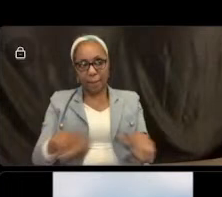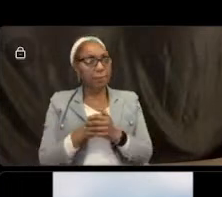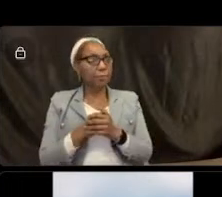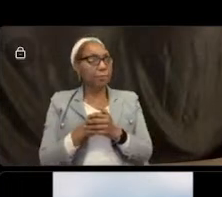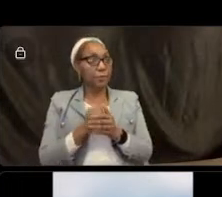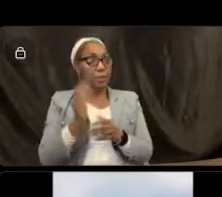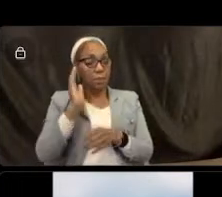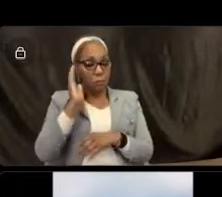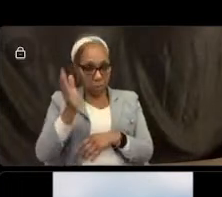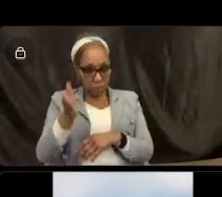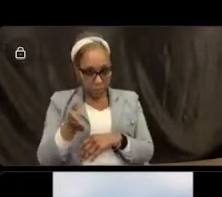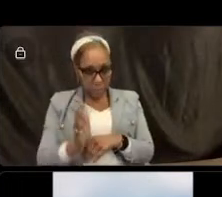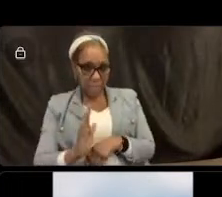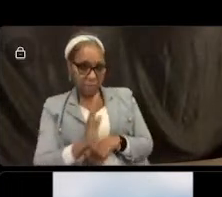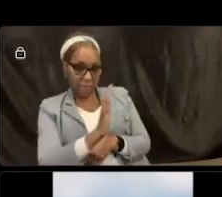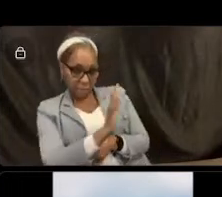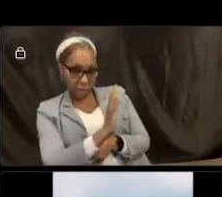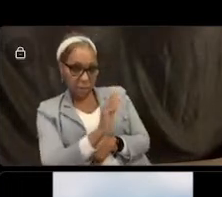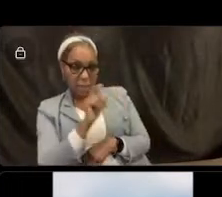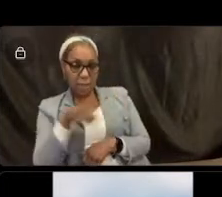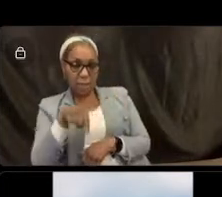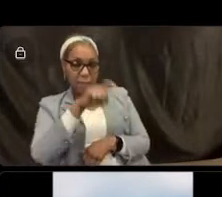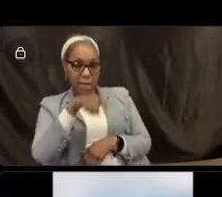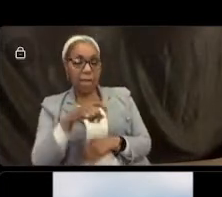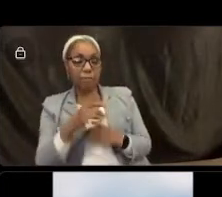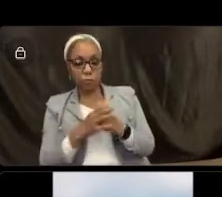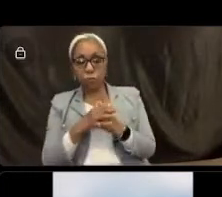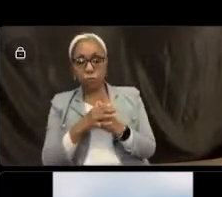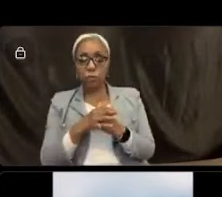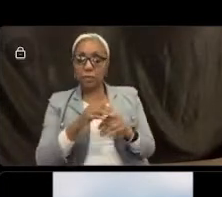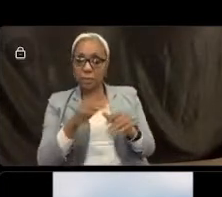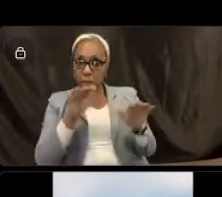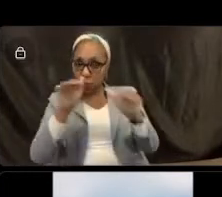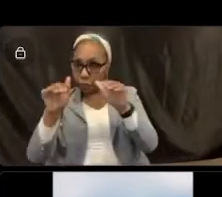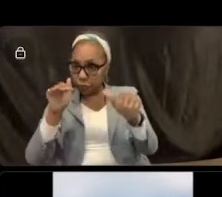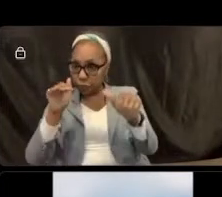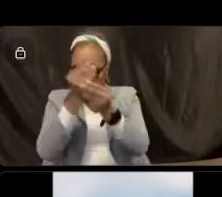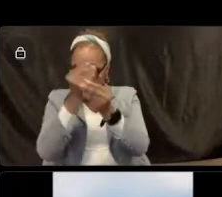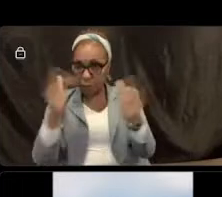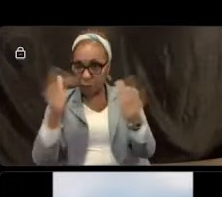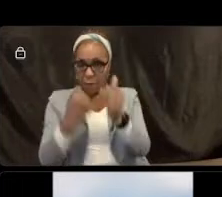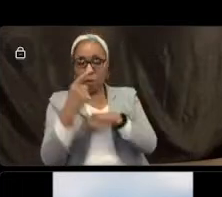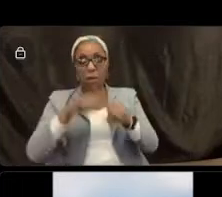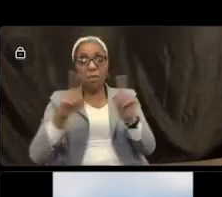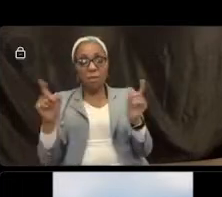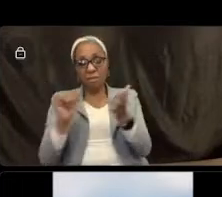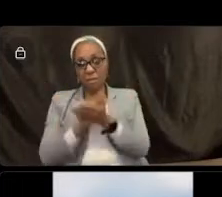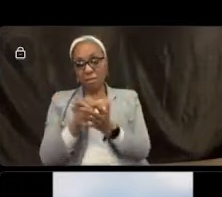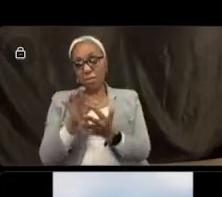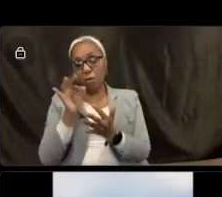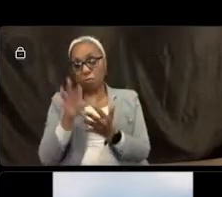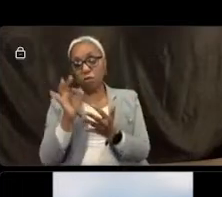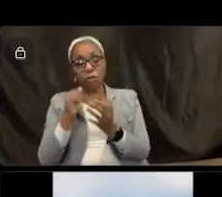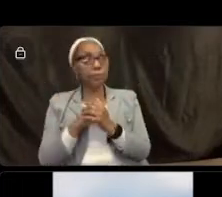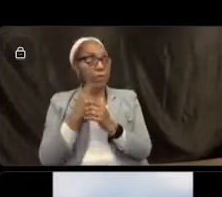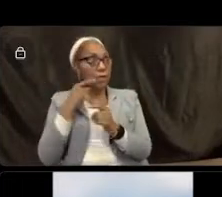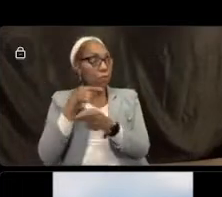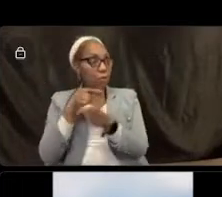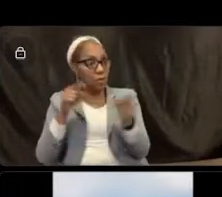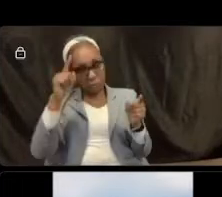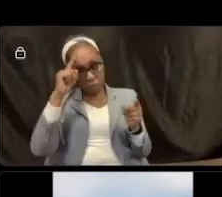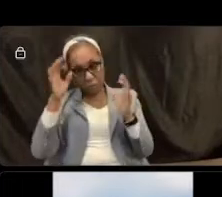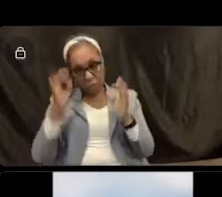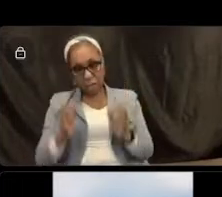will be at their expense for re-notifications and everything, but that is an option for them to